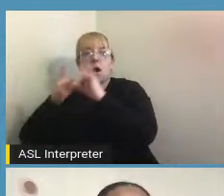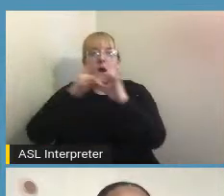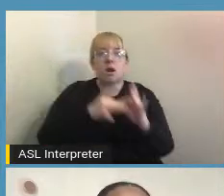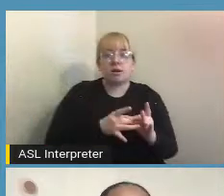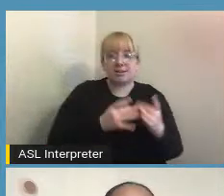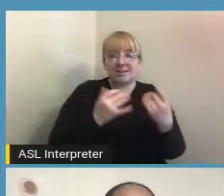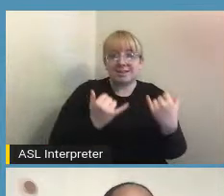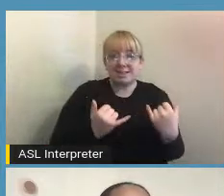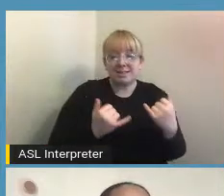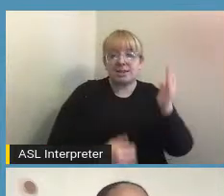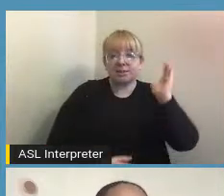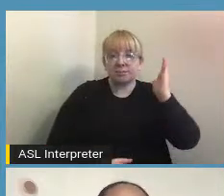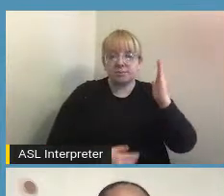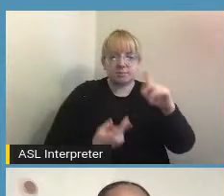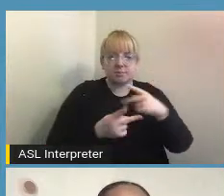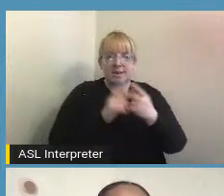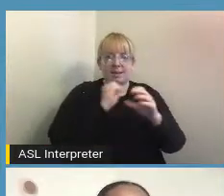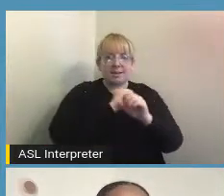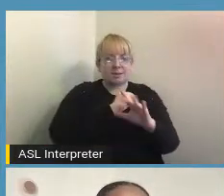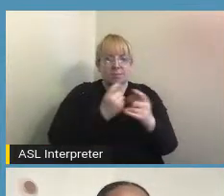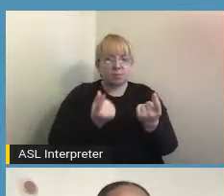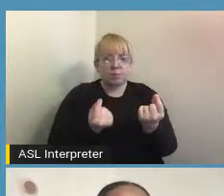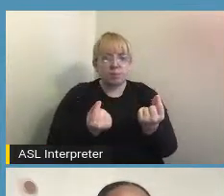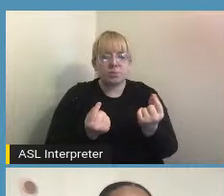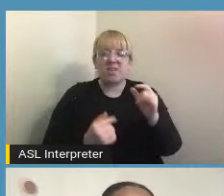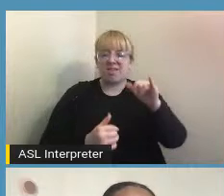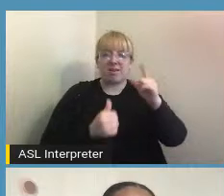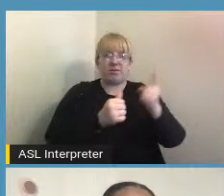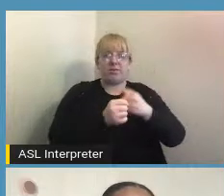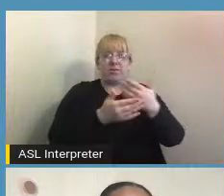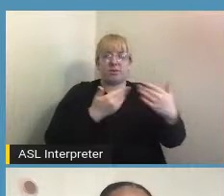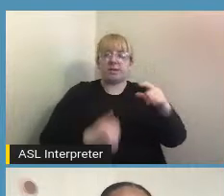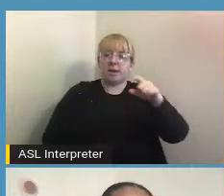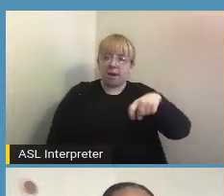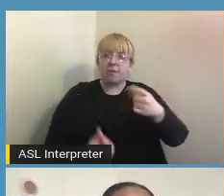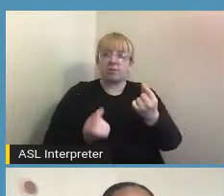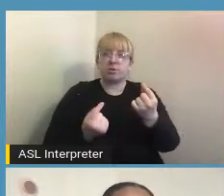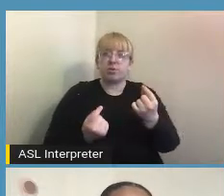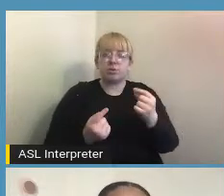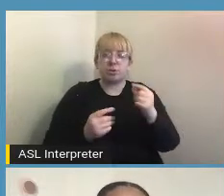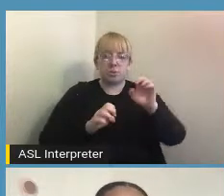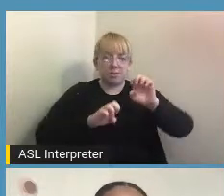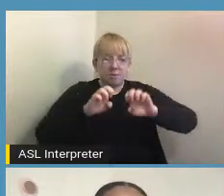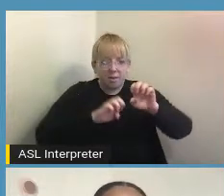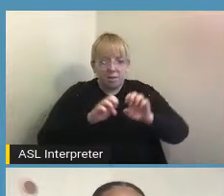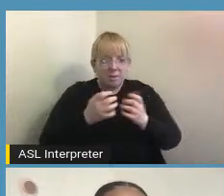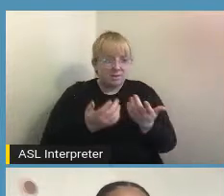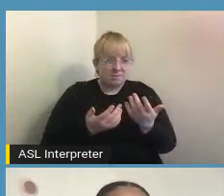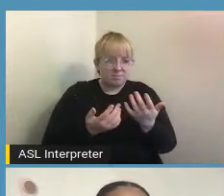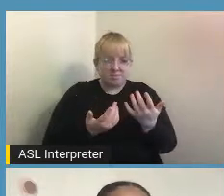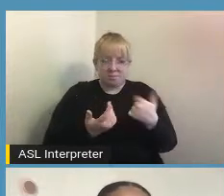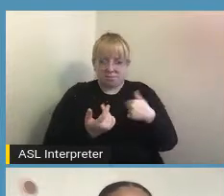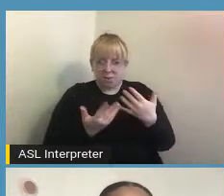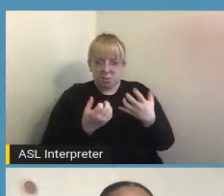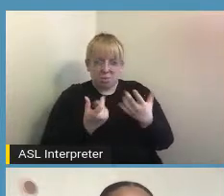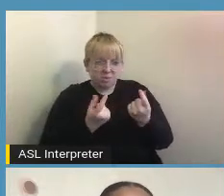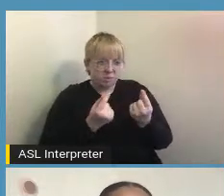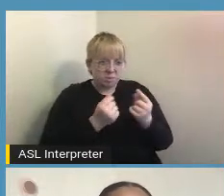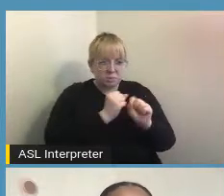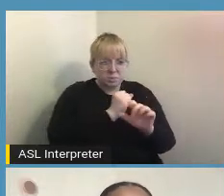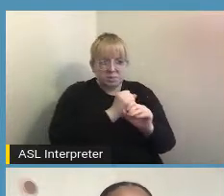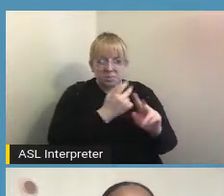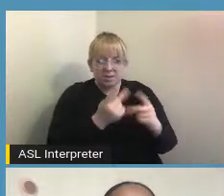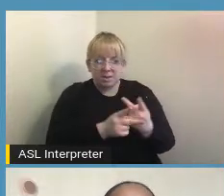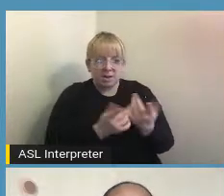you doing? That's pretty much the first thing you always need to do and evaluate when you're looking for how you're going to make an